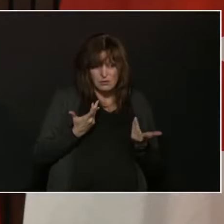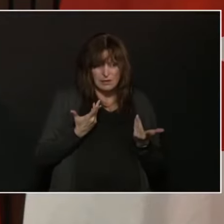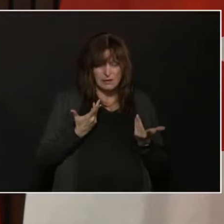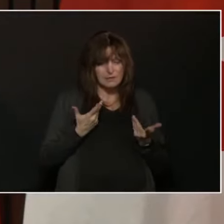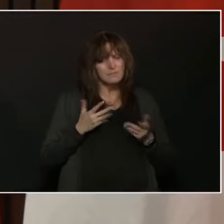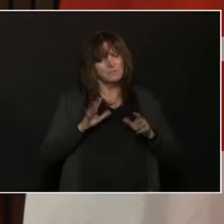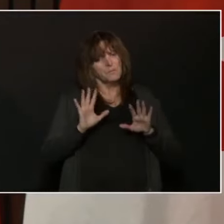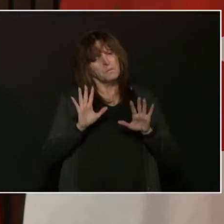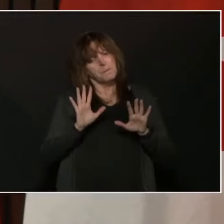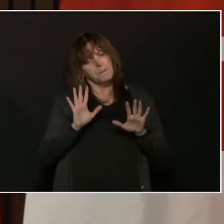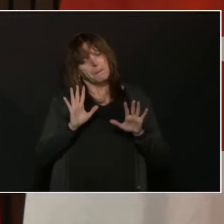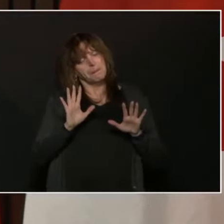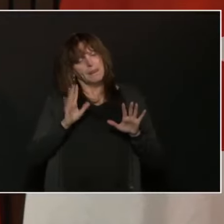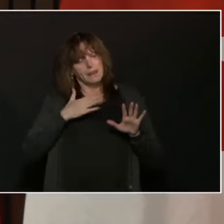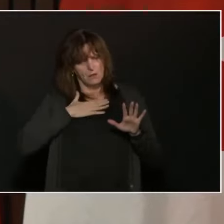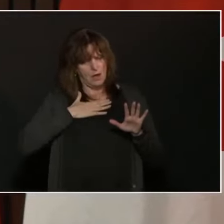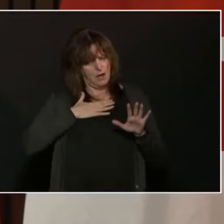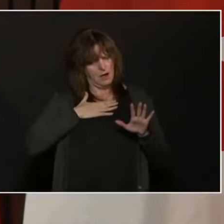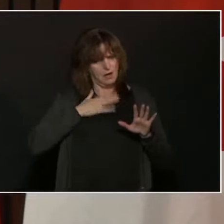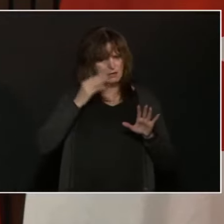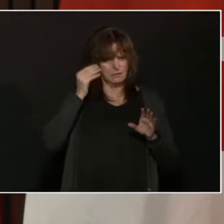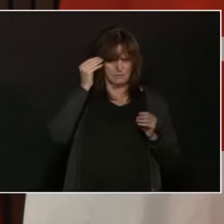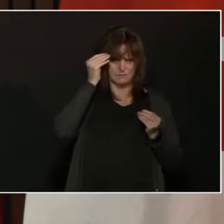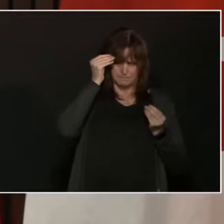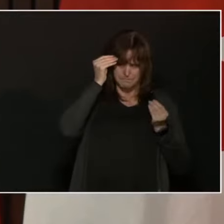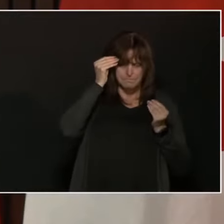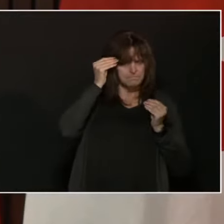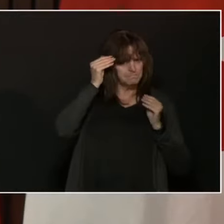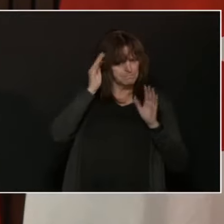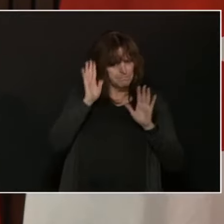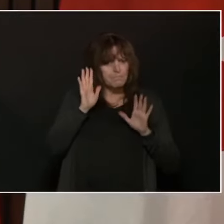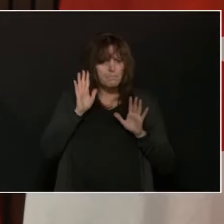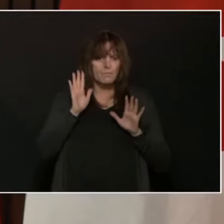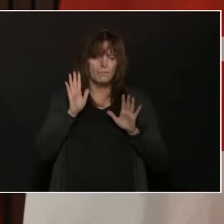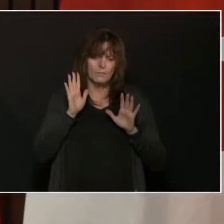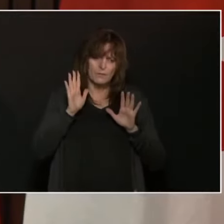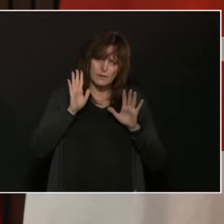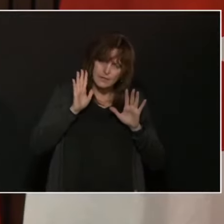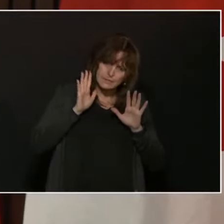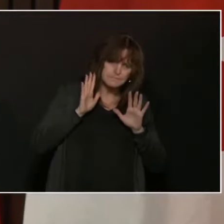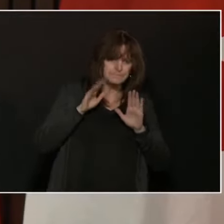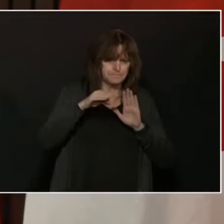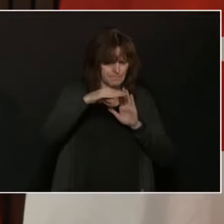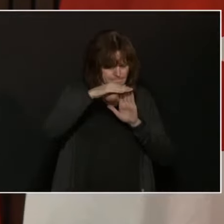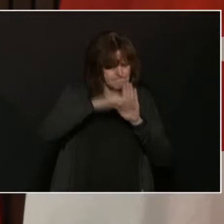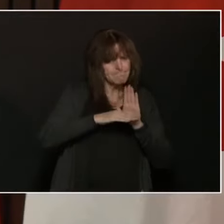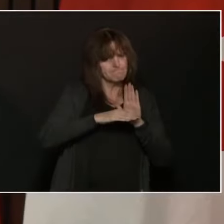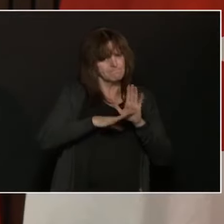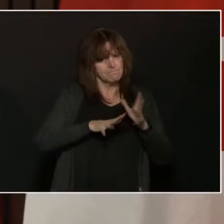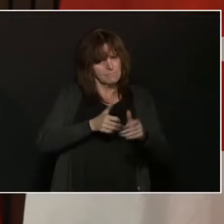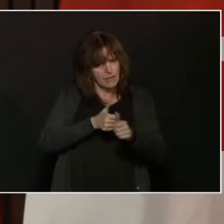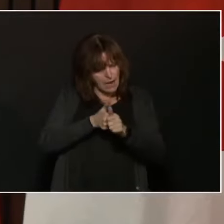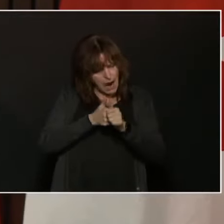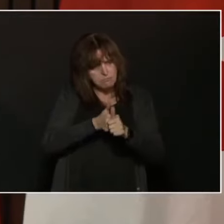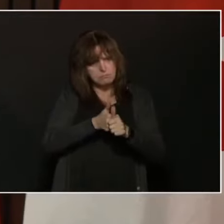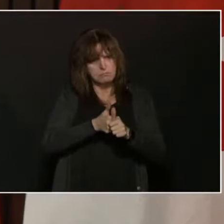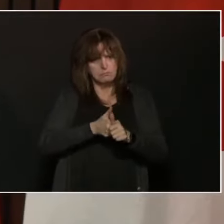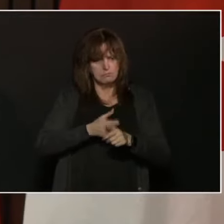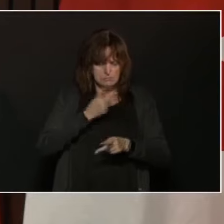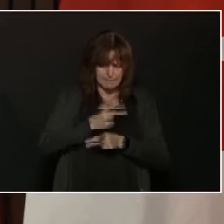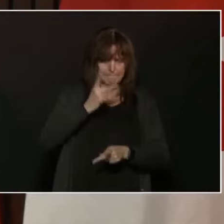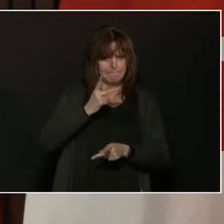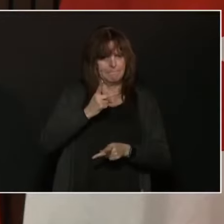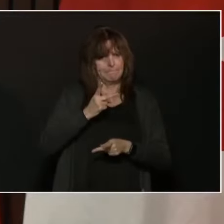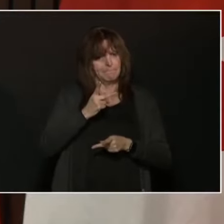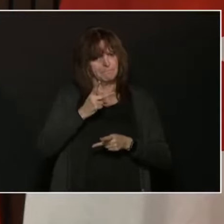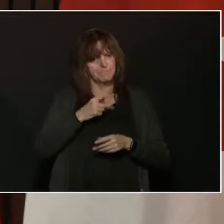in any place where we have concern that cases may take off, you maintain the public health measures. But by doing that, you may be able to get